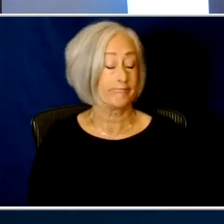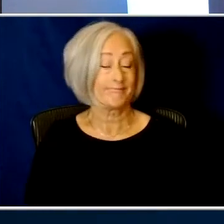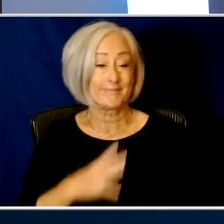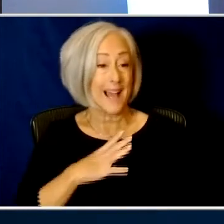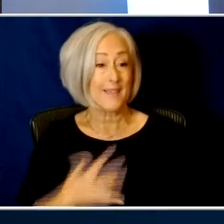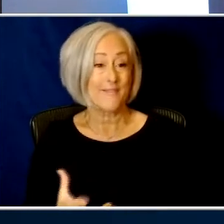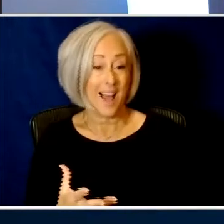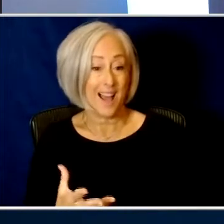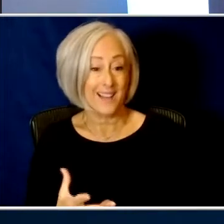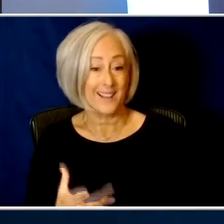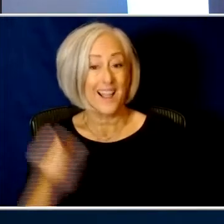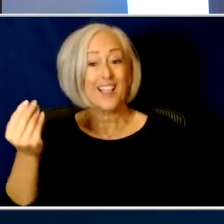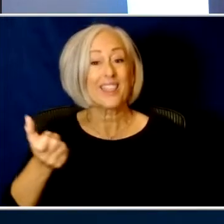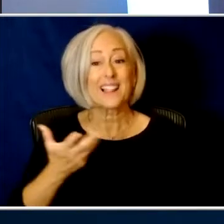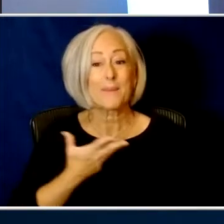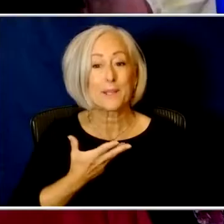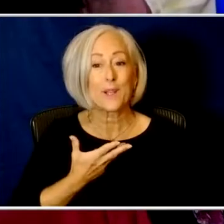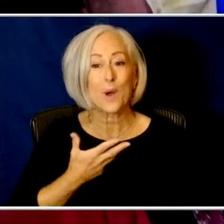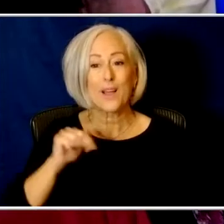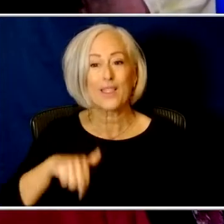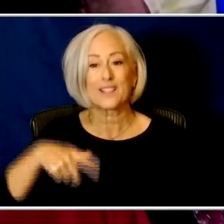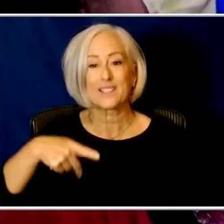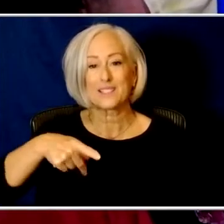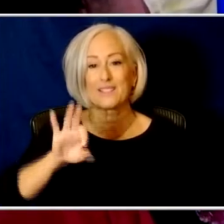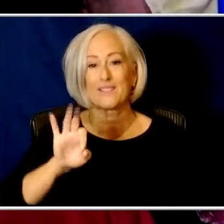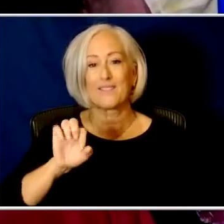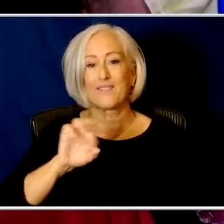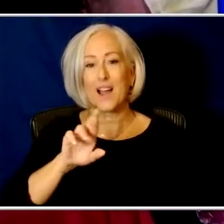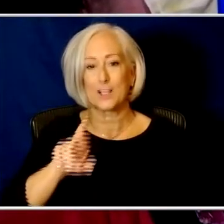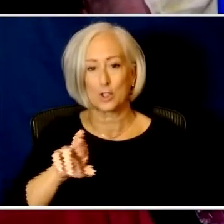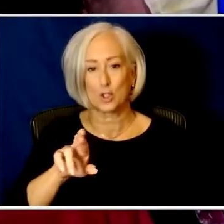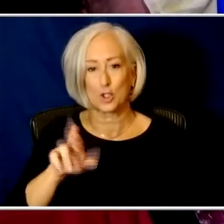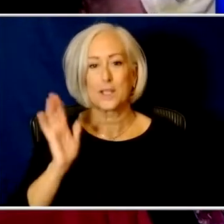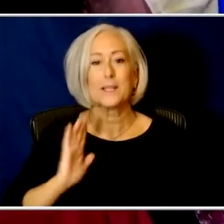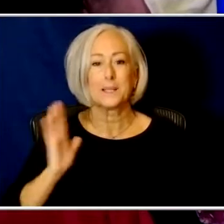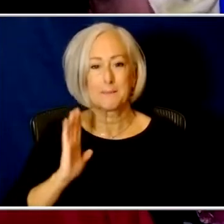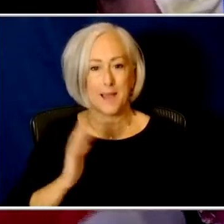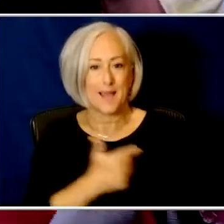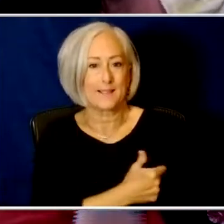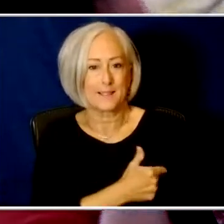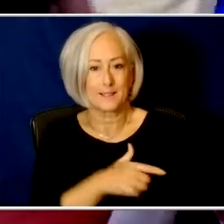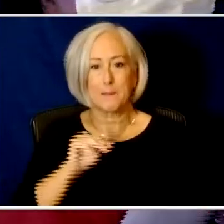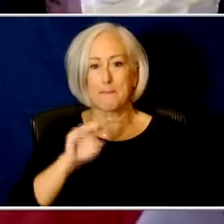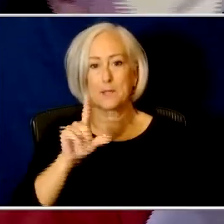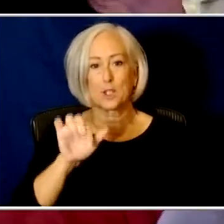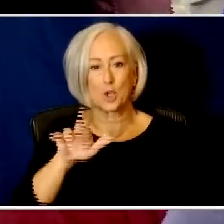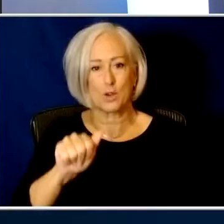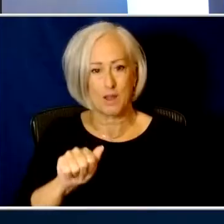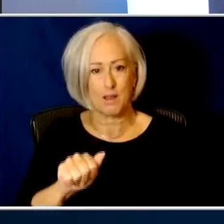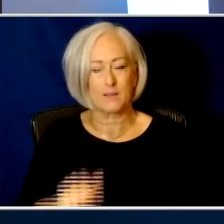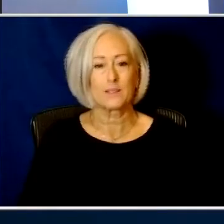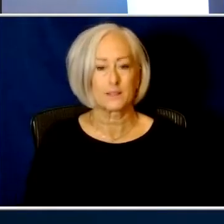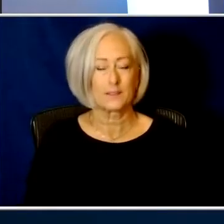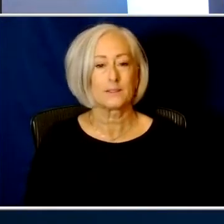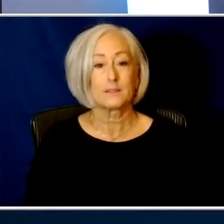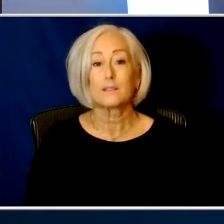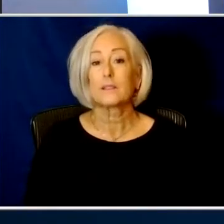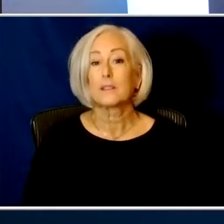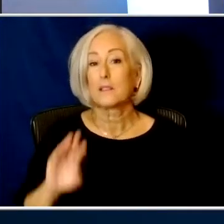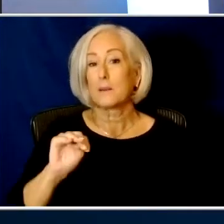really can't tell based on your mammogram if it's triple negative or ER positive. You would have to do